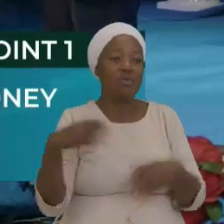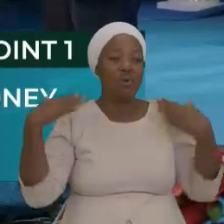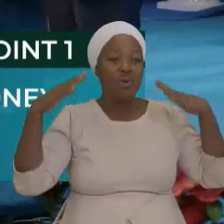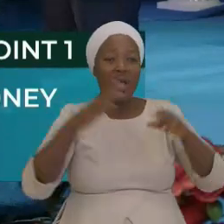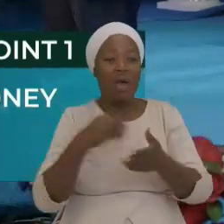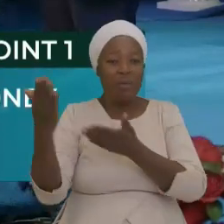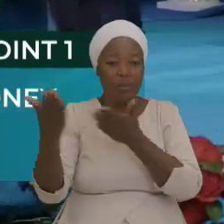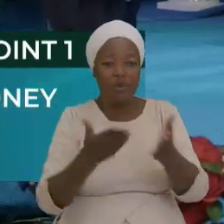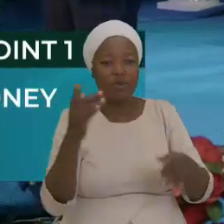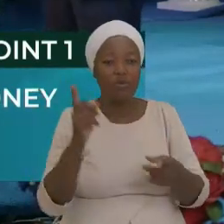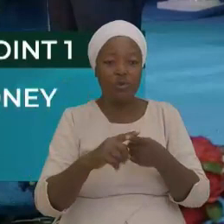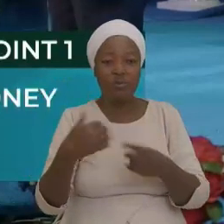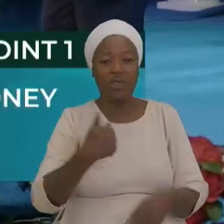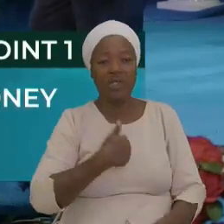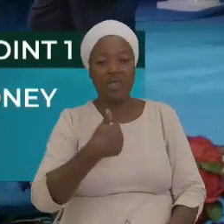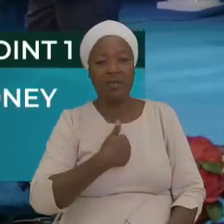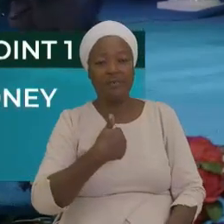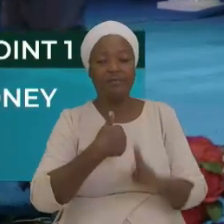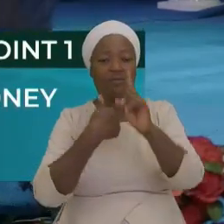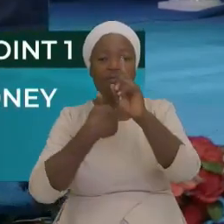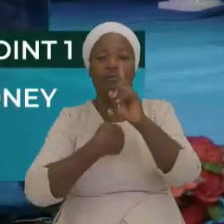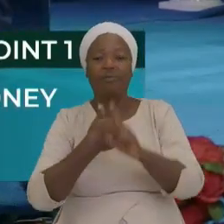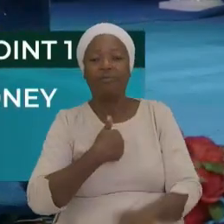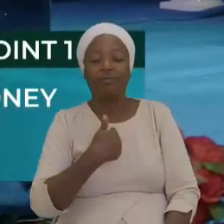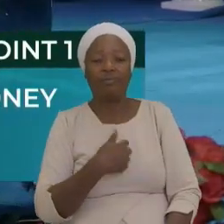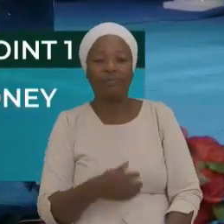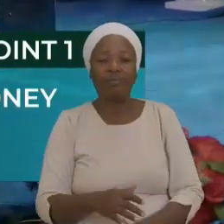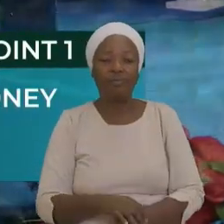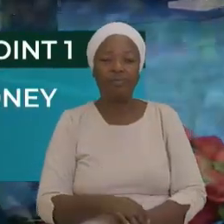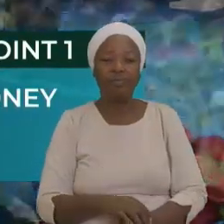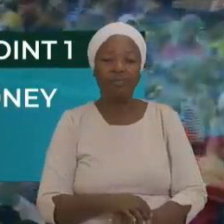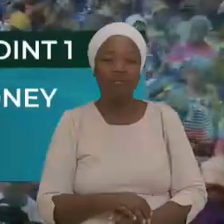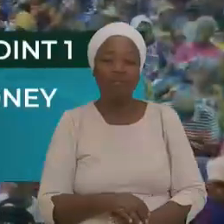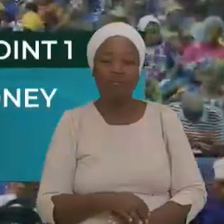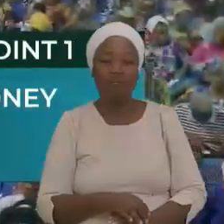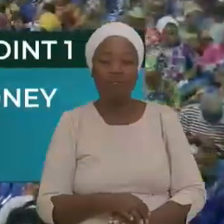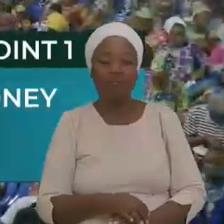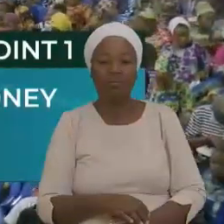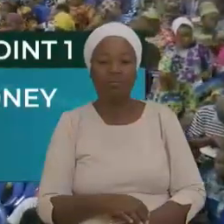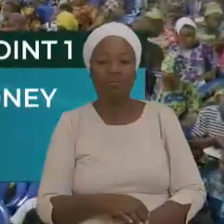unto myself.